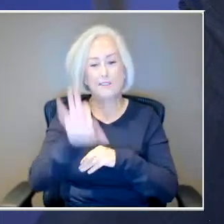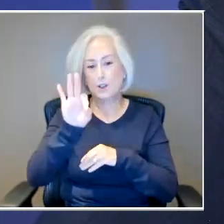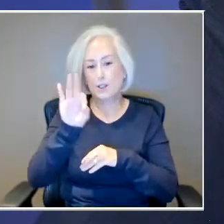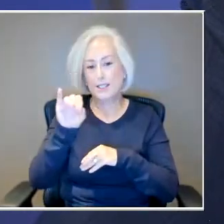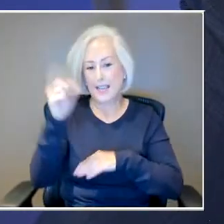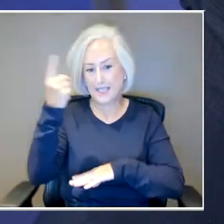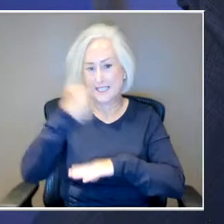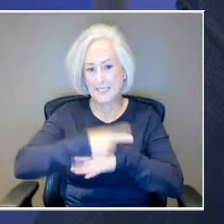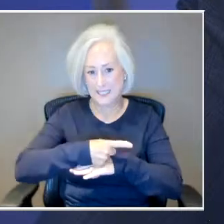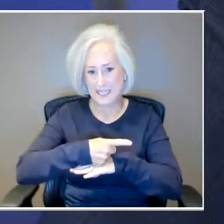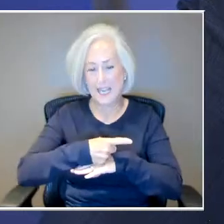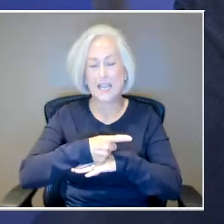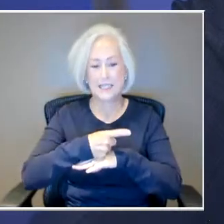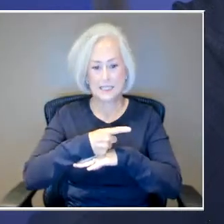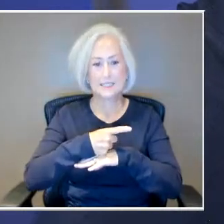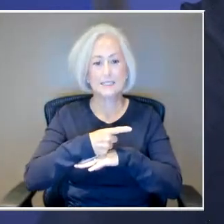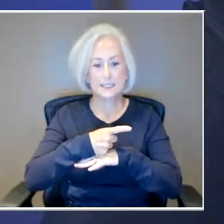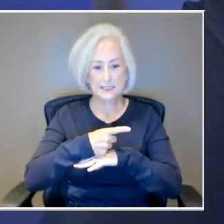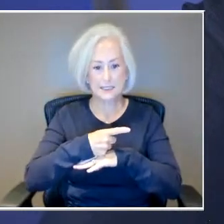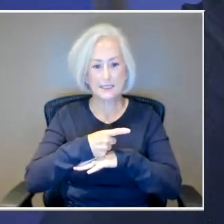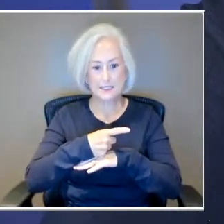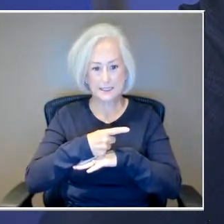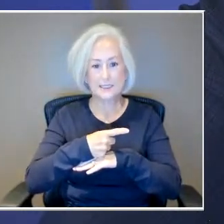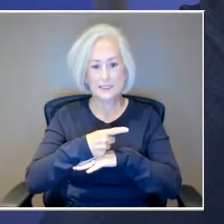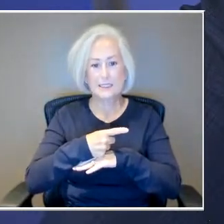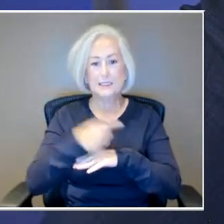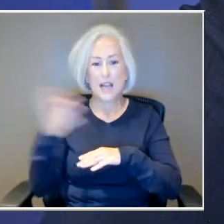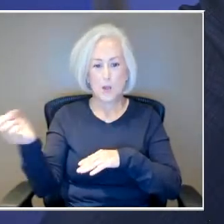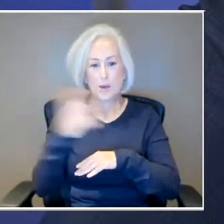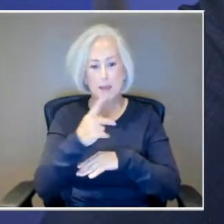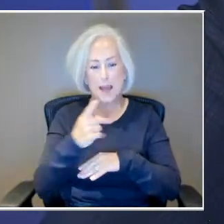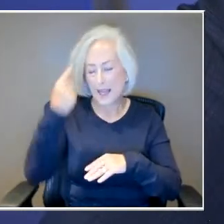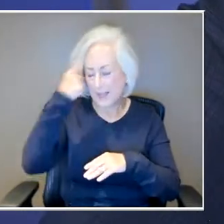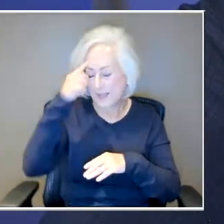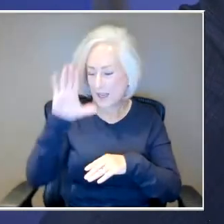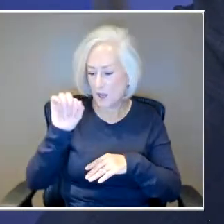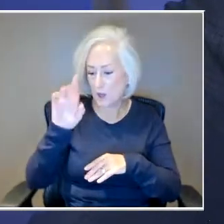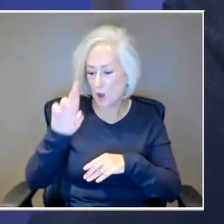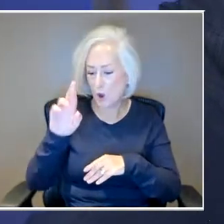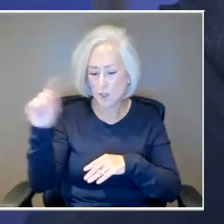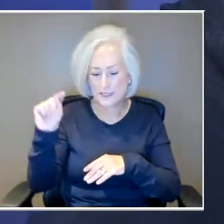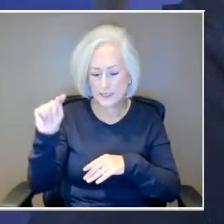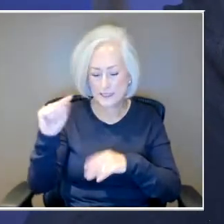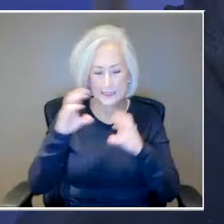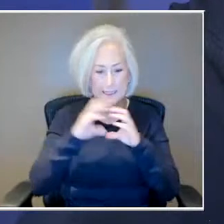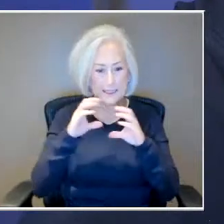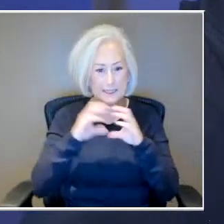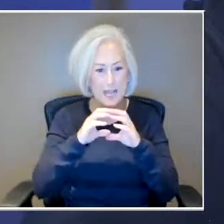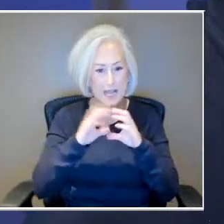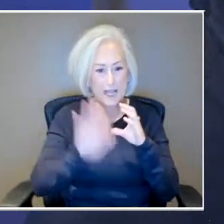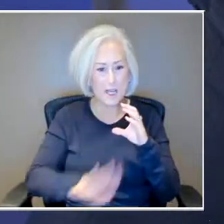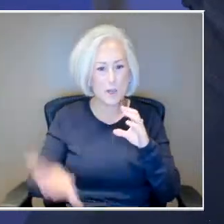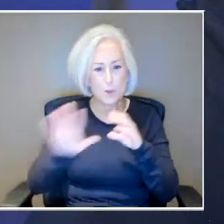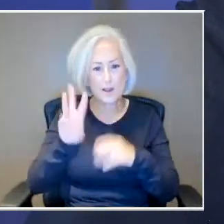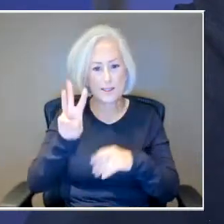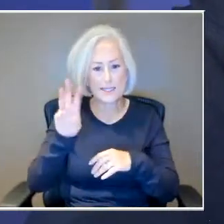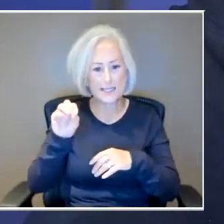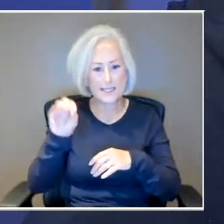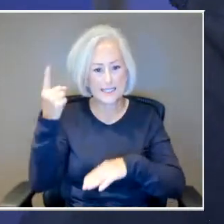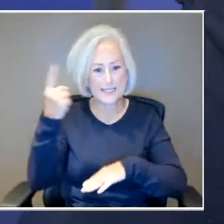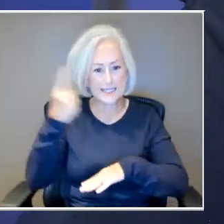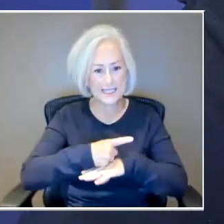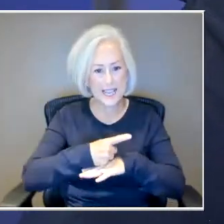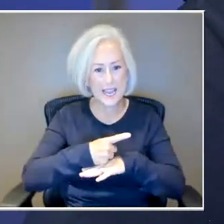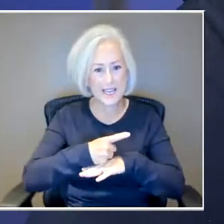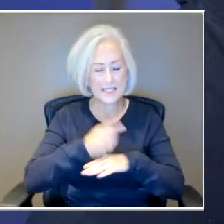and actually with CAR T, it was a little shorter than that. It was about 60 days. I was allowed to just resume